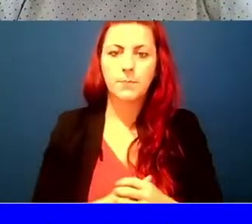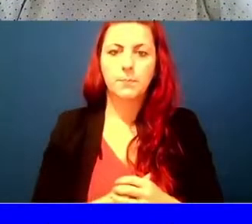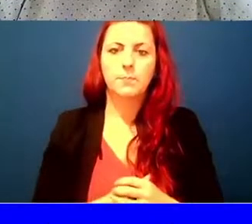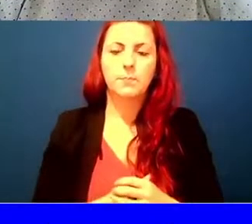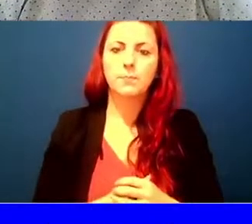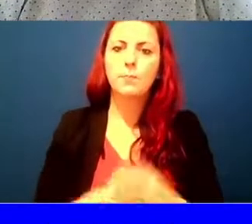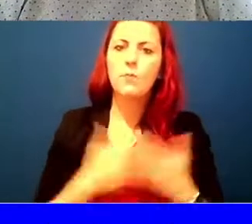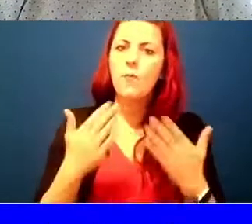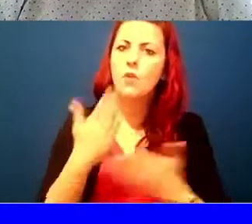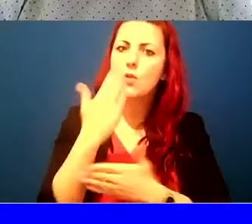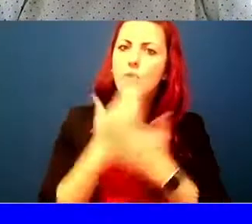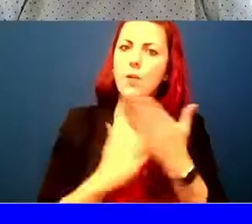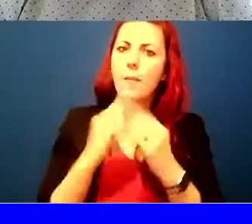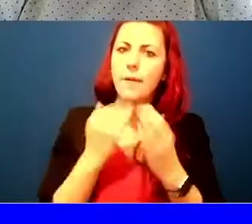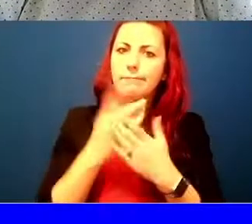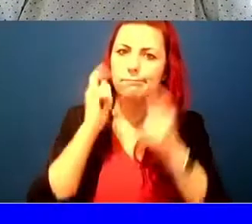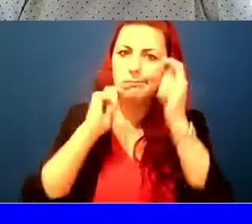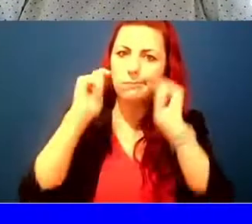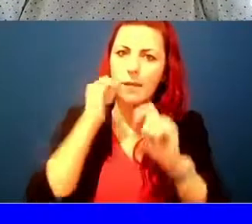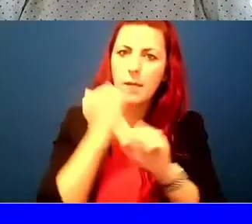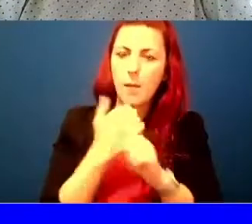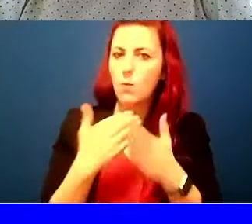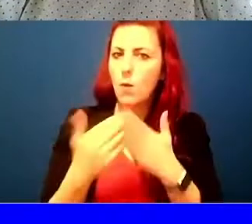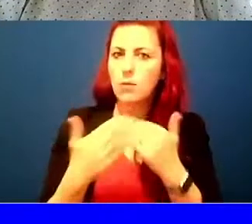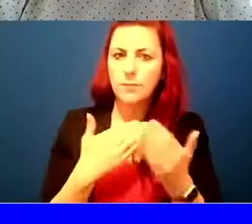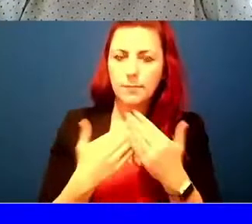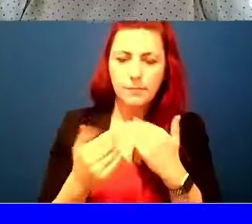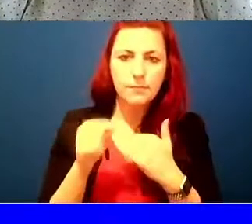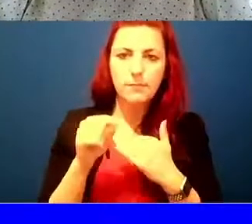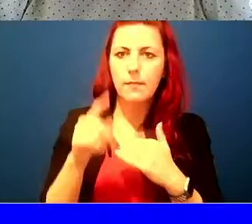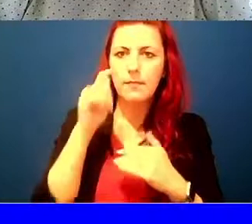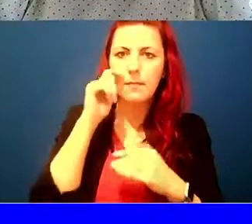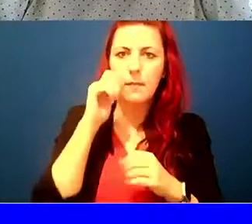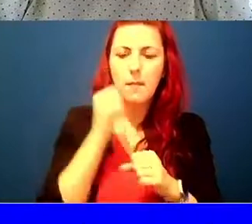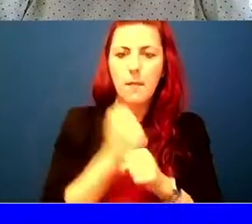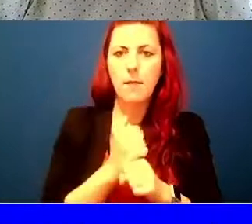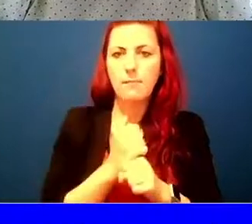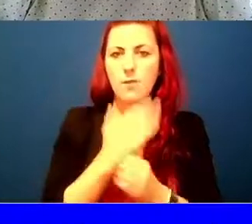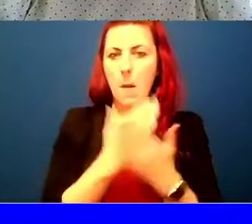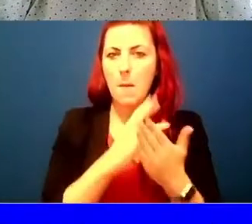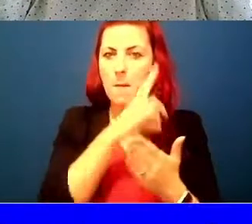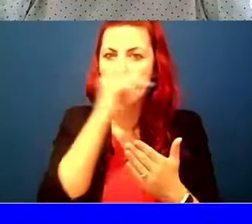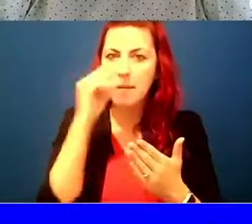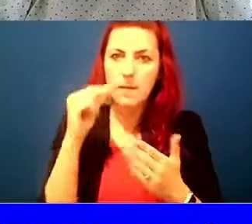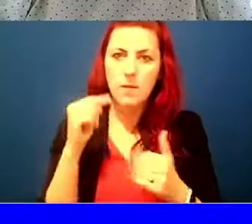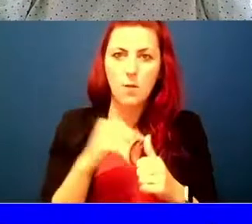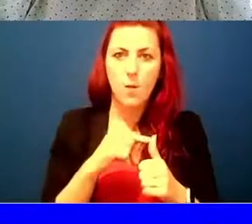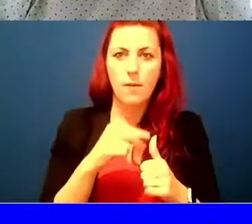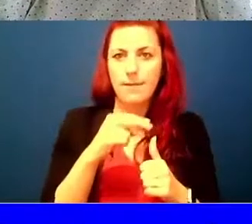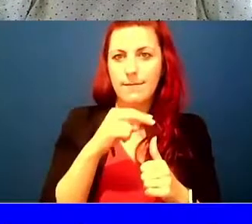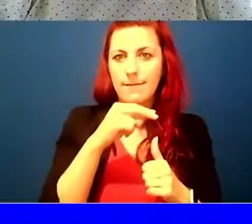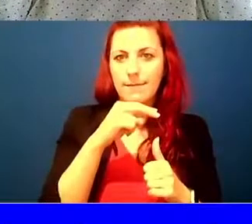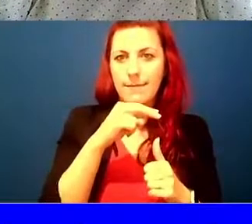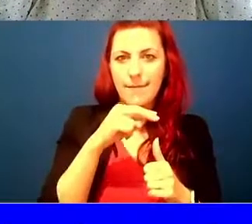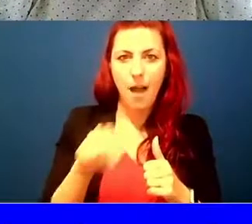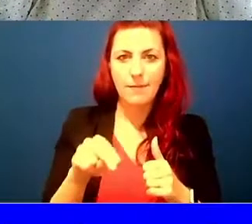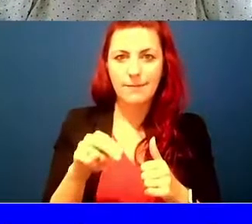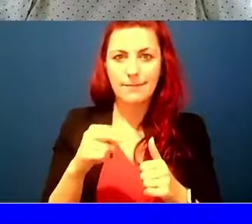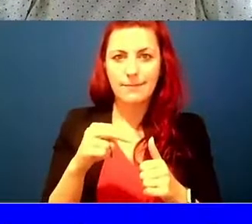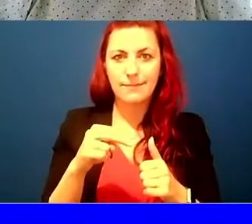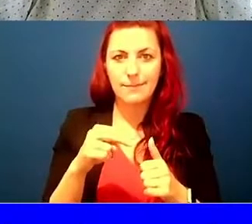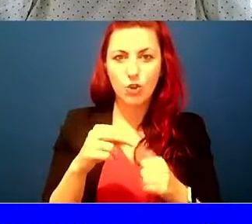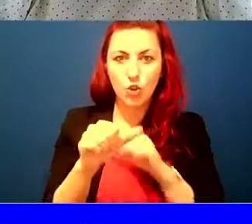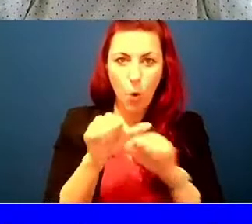So some of the things to think about as I take you through a couple of this, the cases. This is not an in and out quick piece of work. It's long